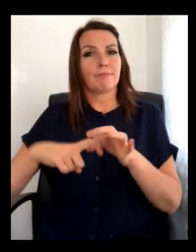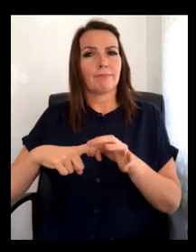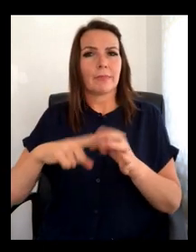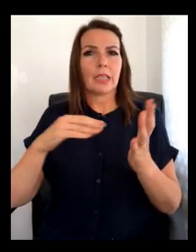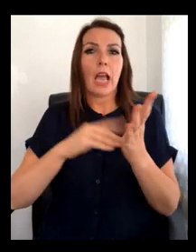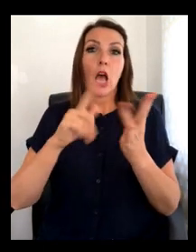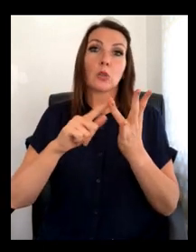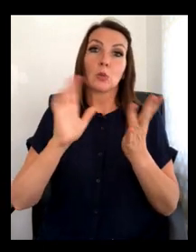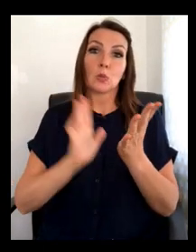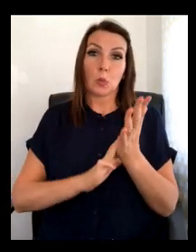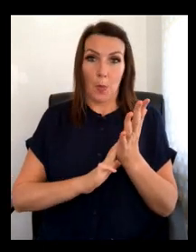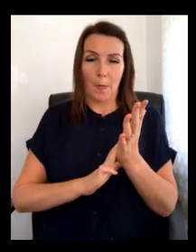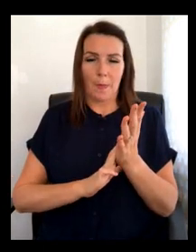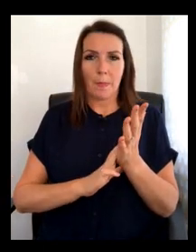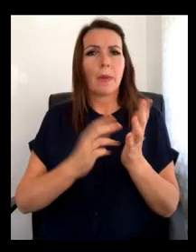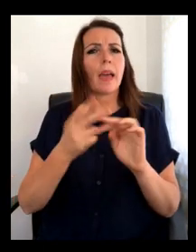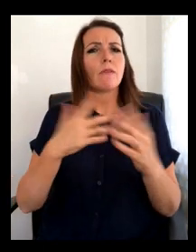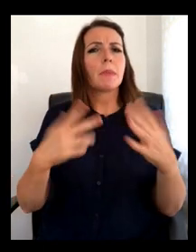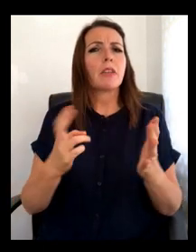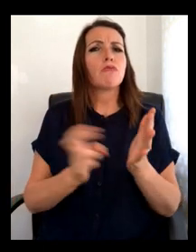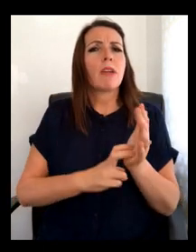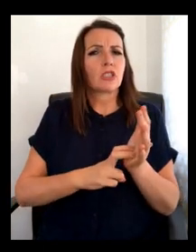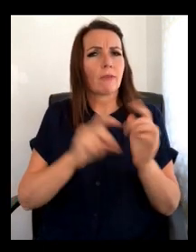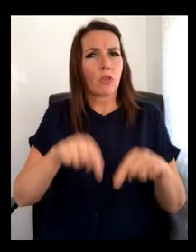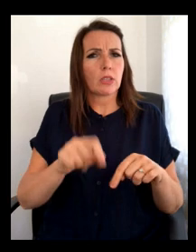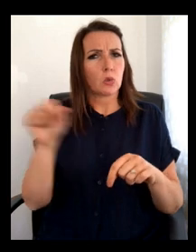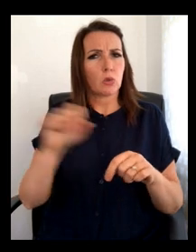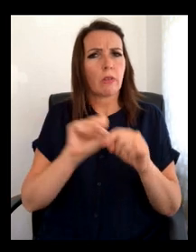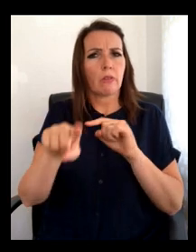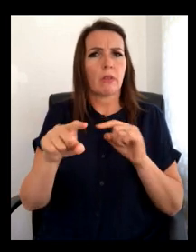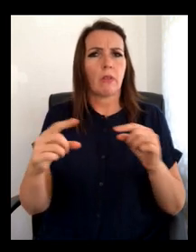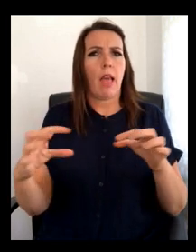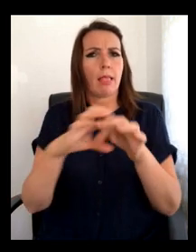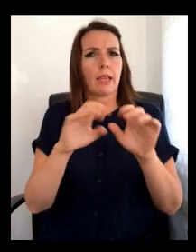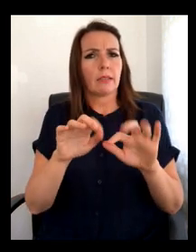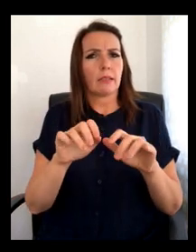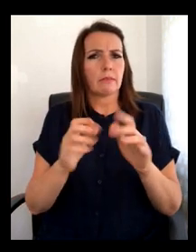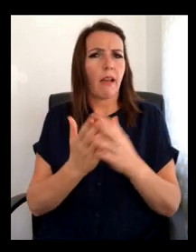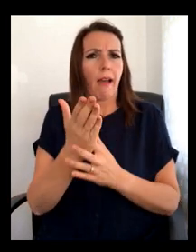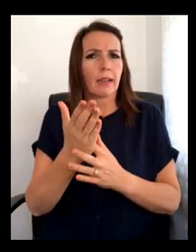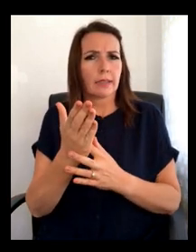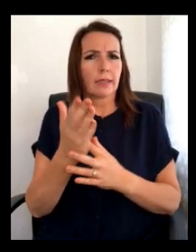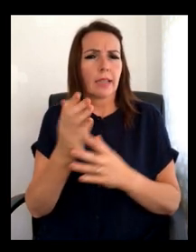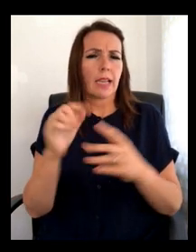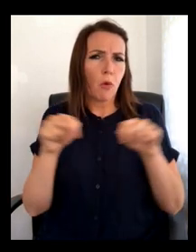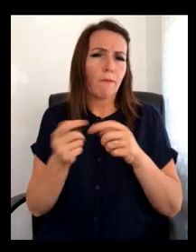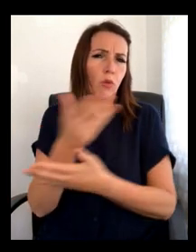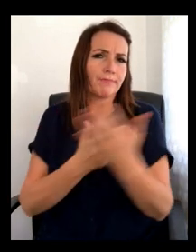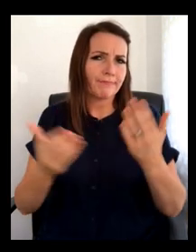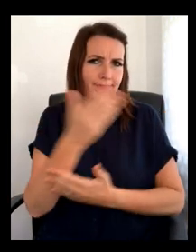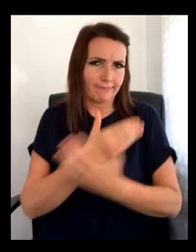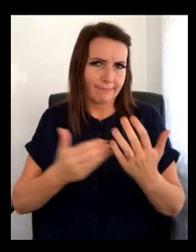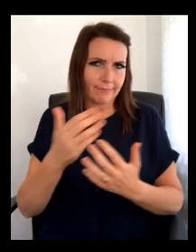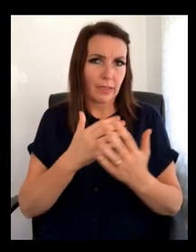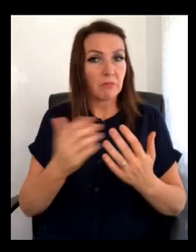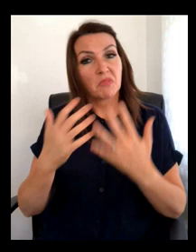see the event, you'll have a wee link to join us in Zoom if you want to just, as audience members, comment or engage in